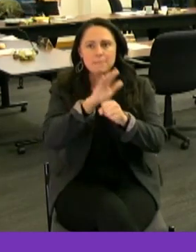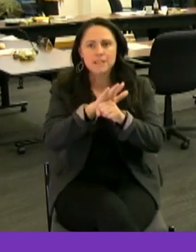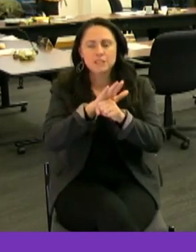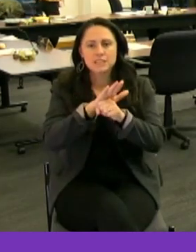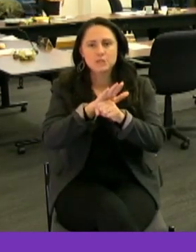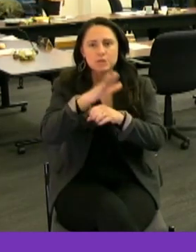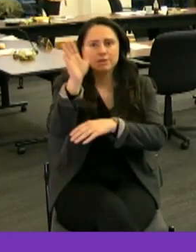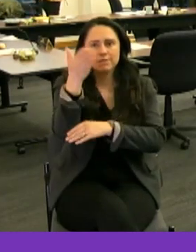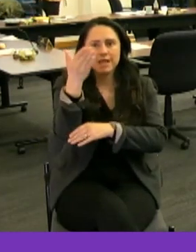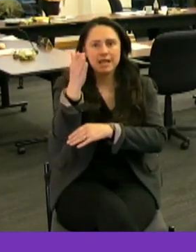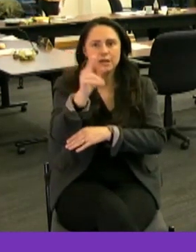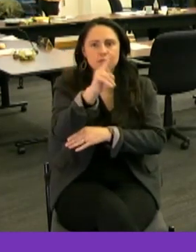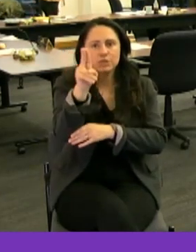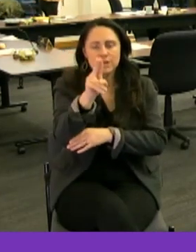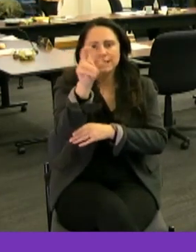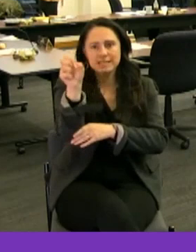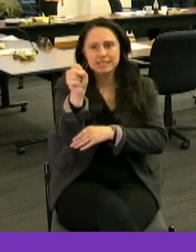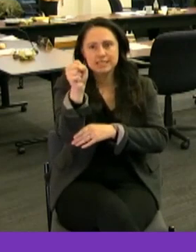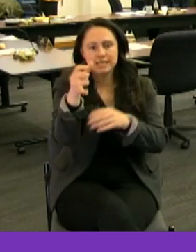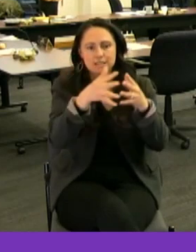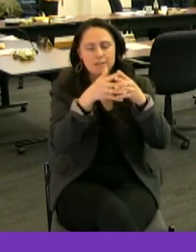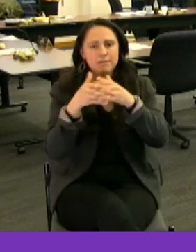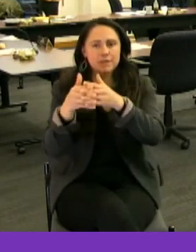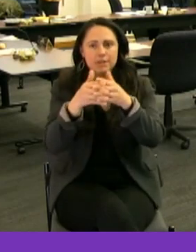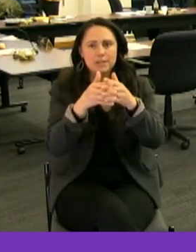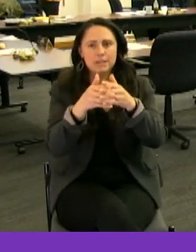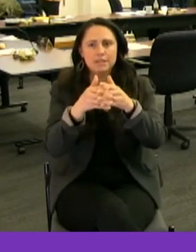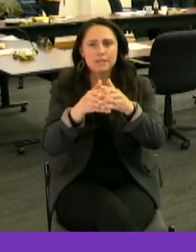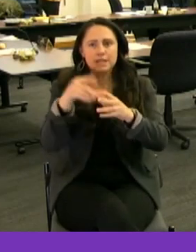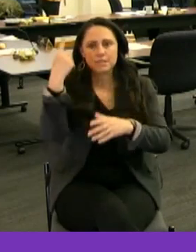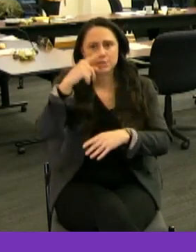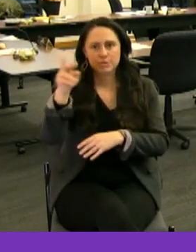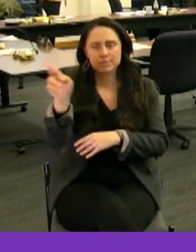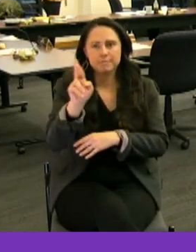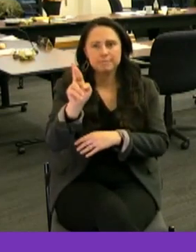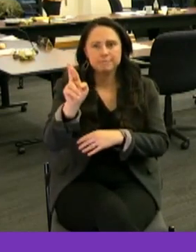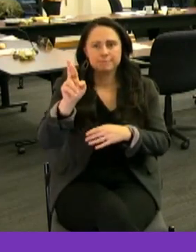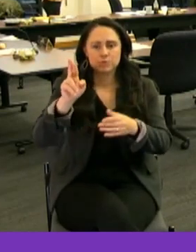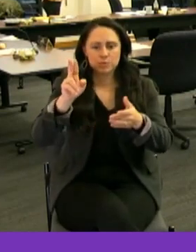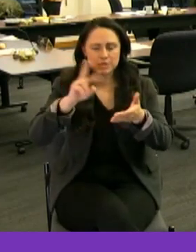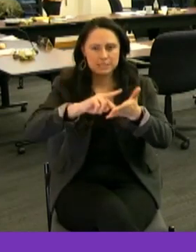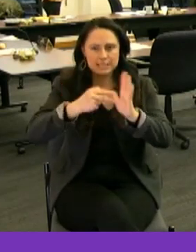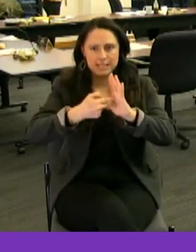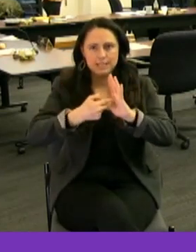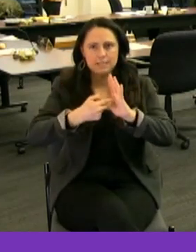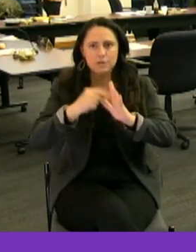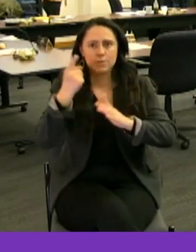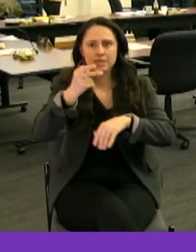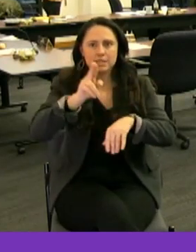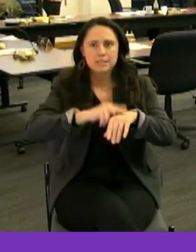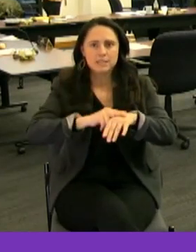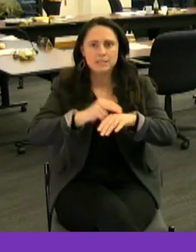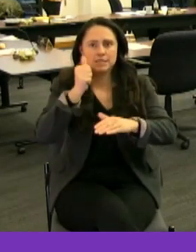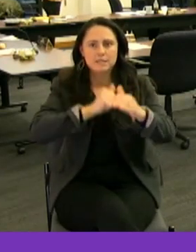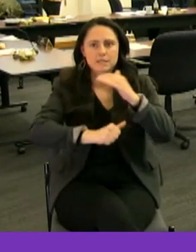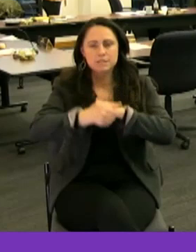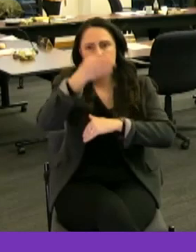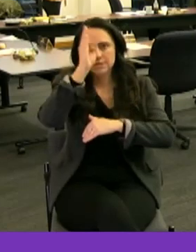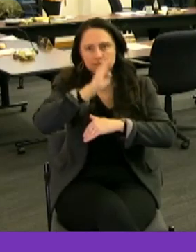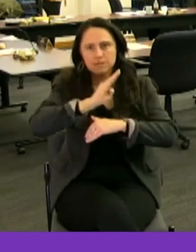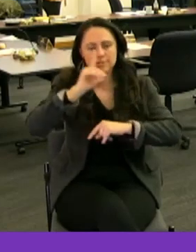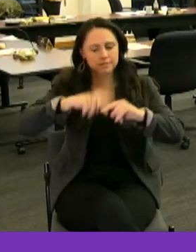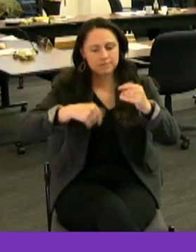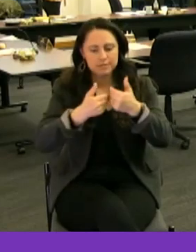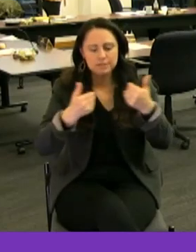Pledge allegiance to the flag of the United States of America, to the republic for which it stands, one nation,